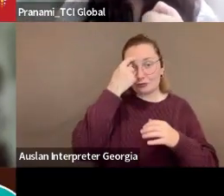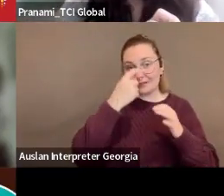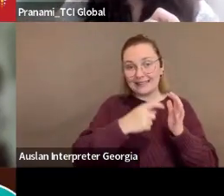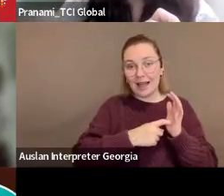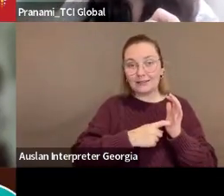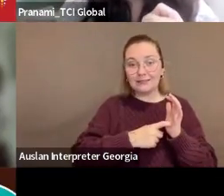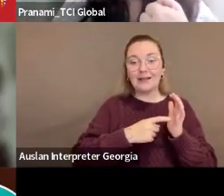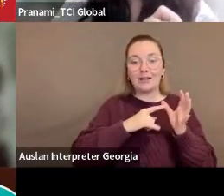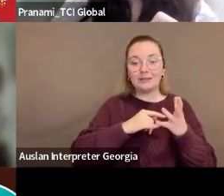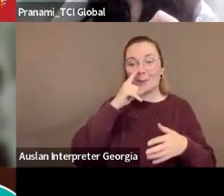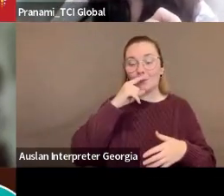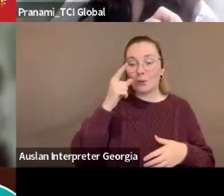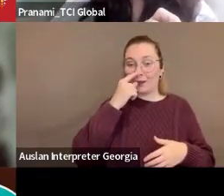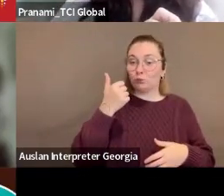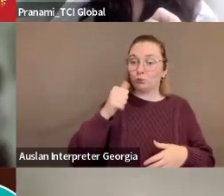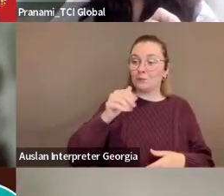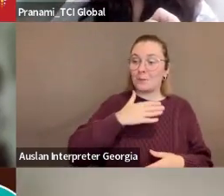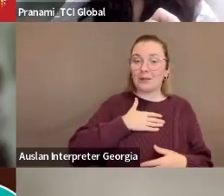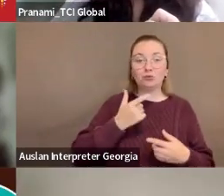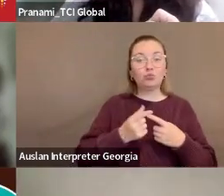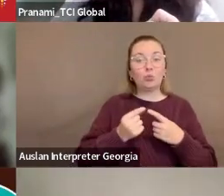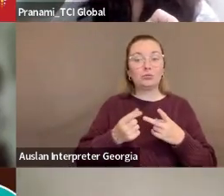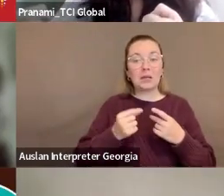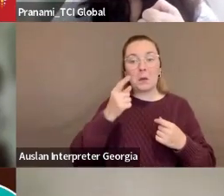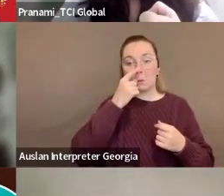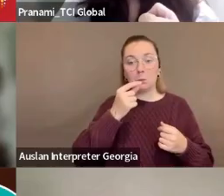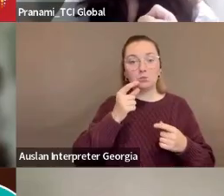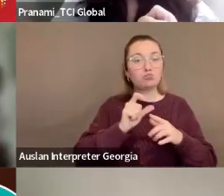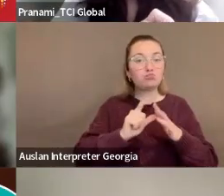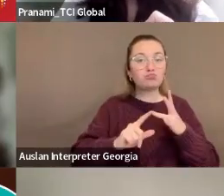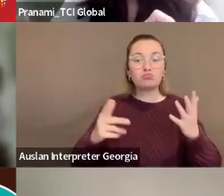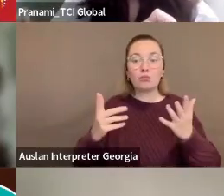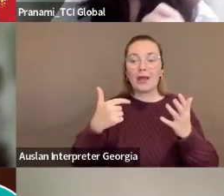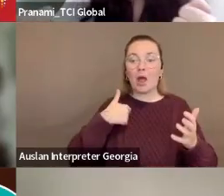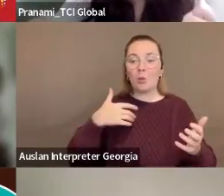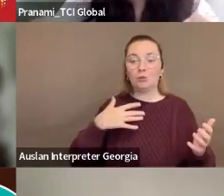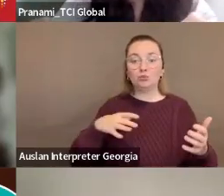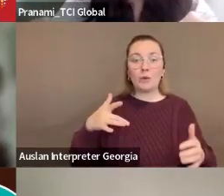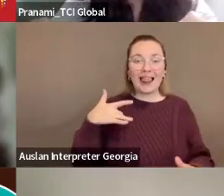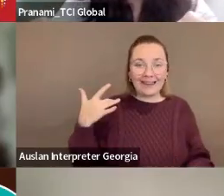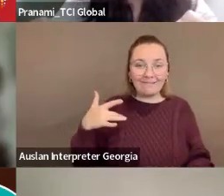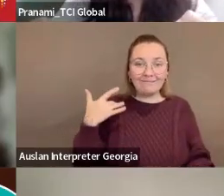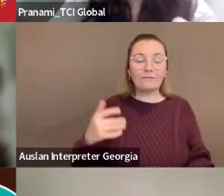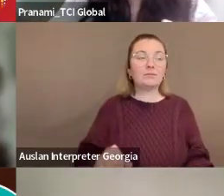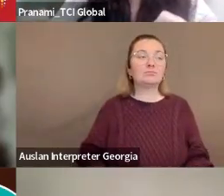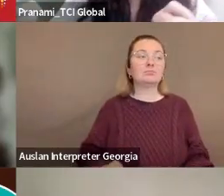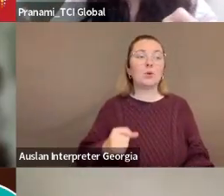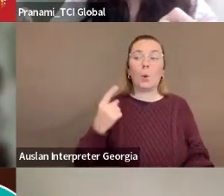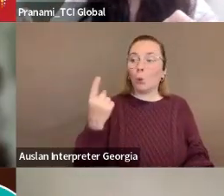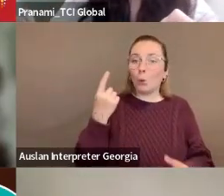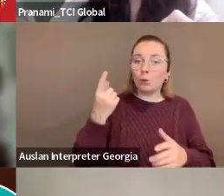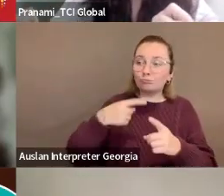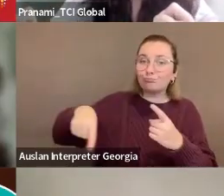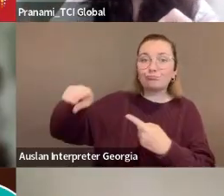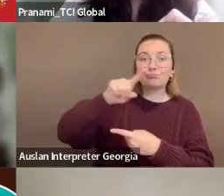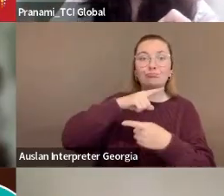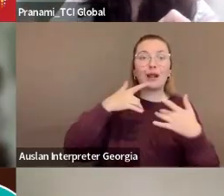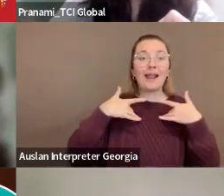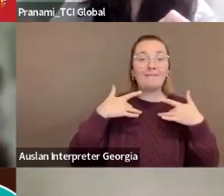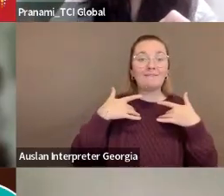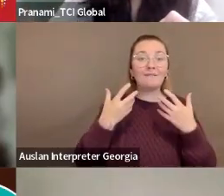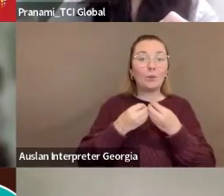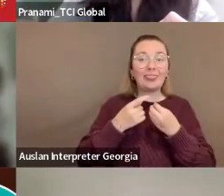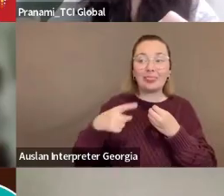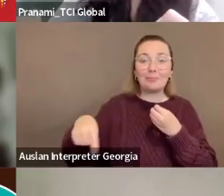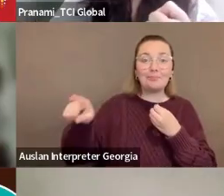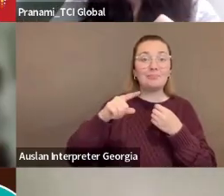can exercise their choices about where they want to live, who they want to live with, whether or not they want to